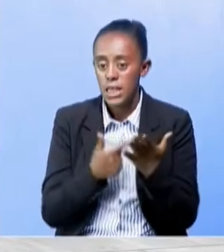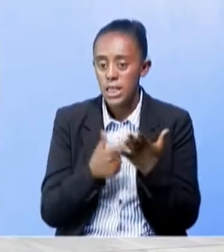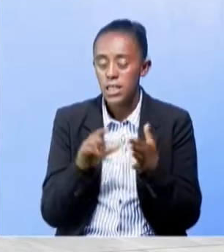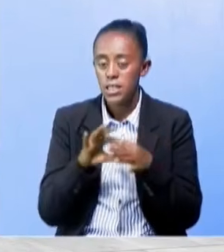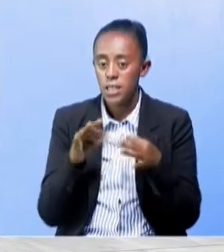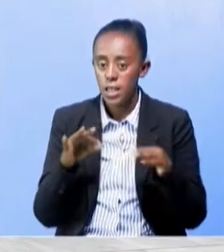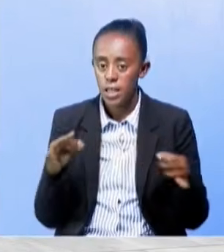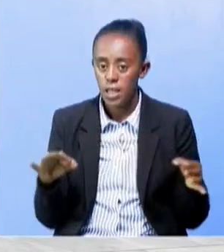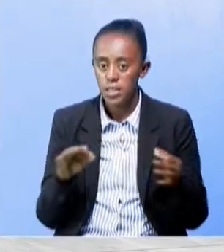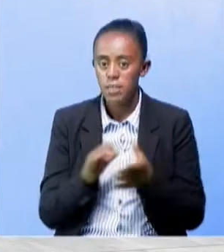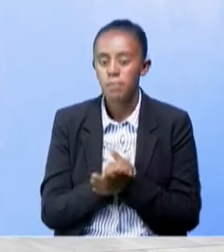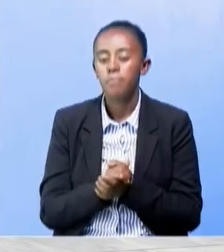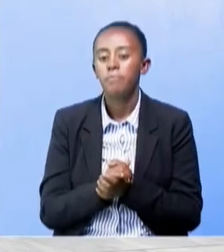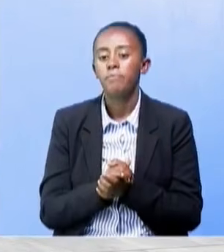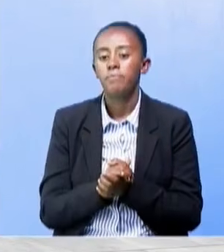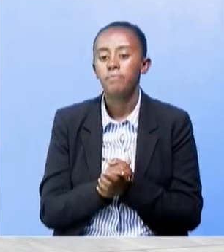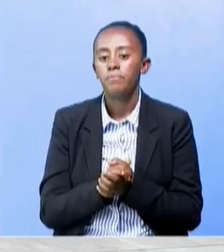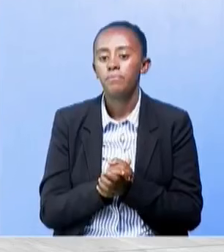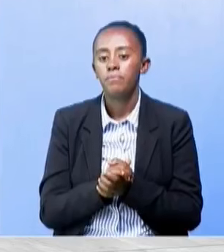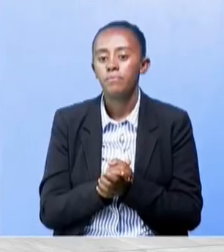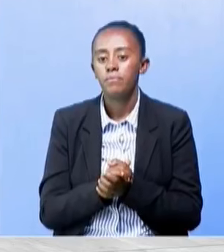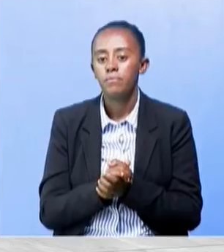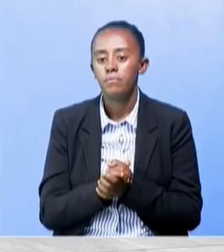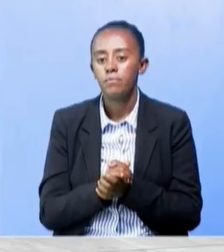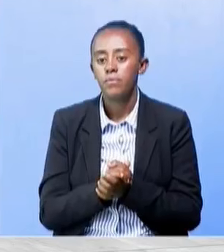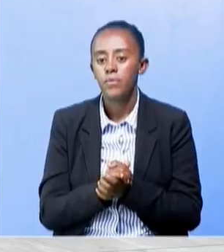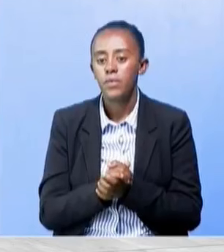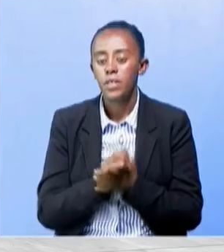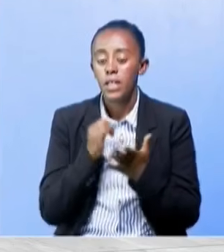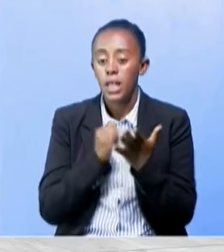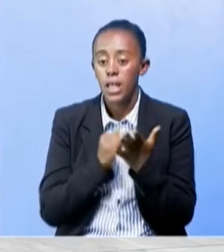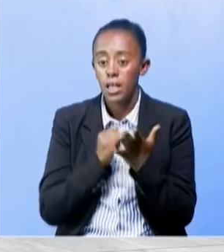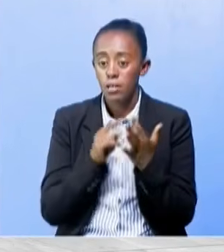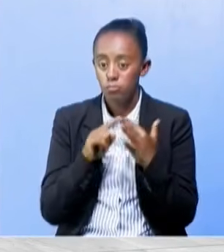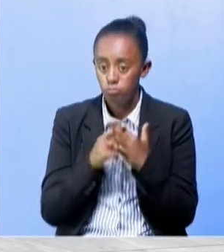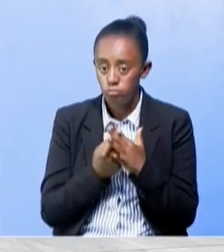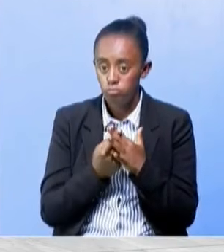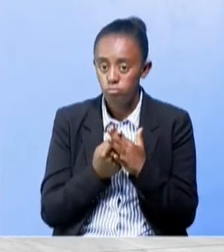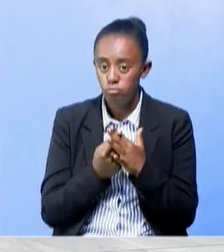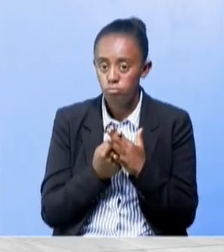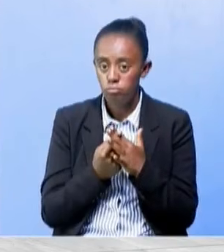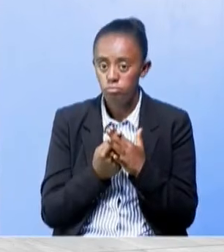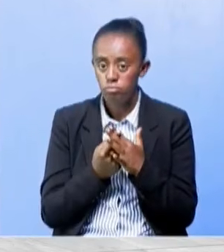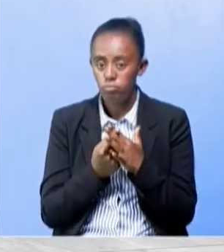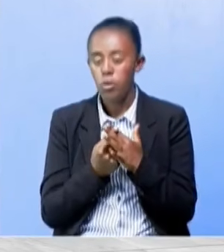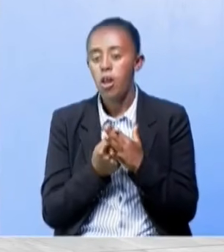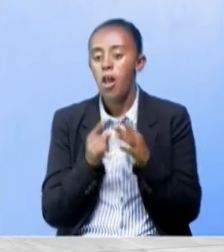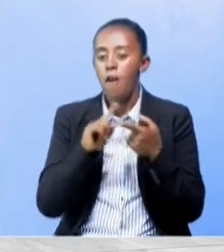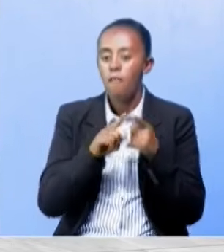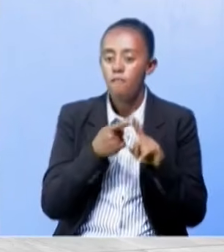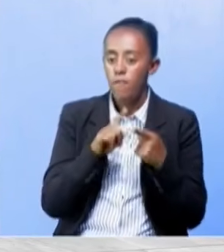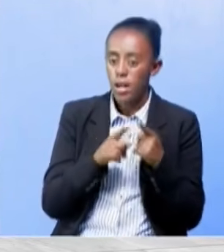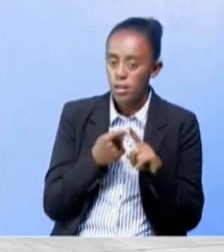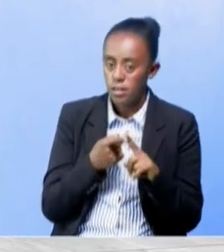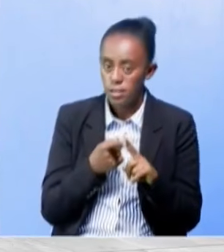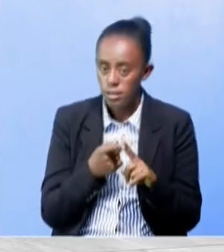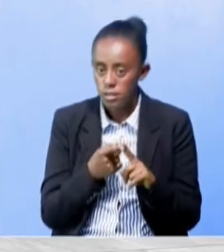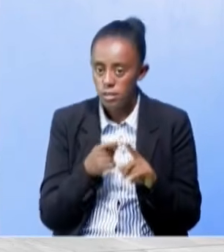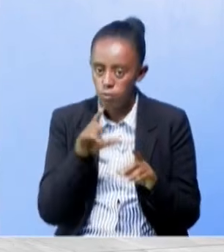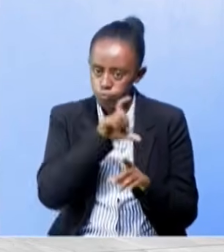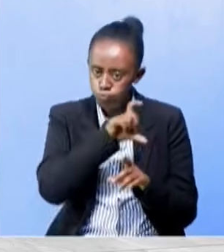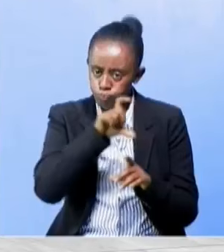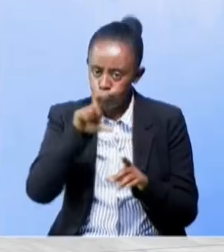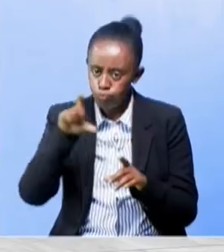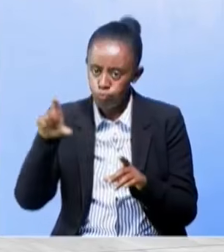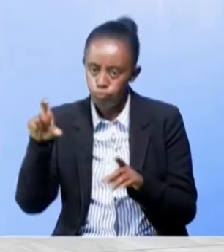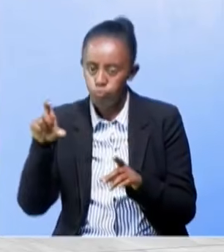sentence, here, starting from it to friendly, the concept